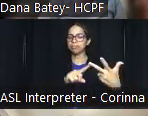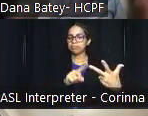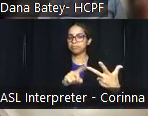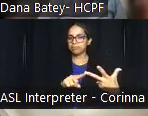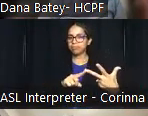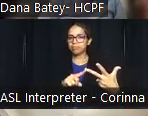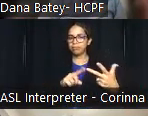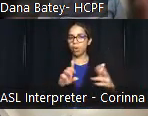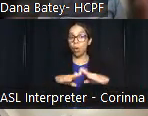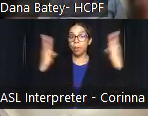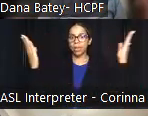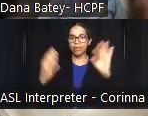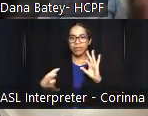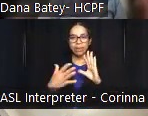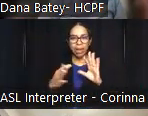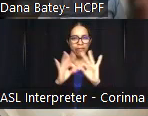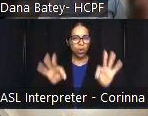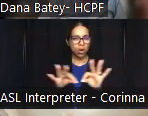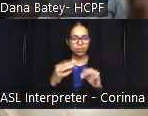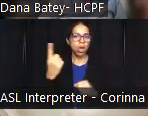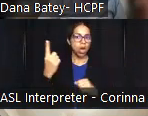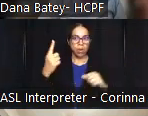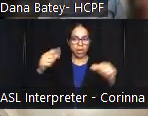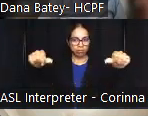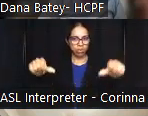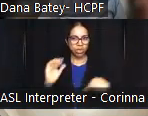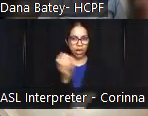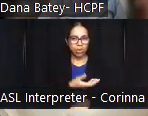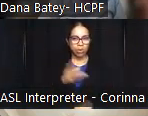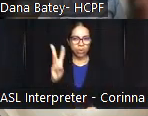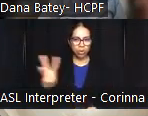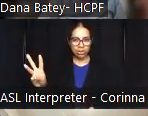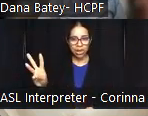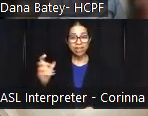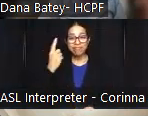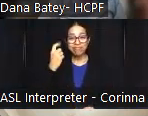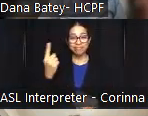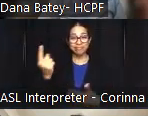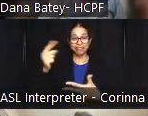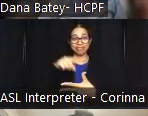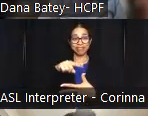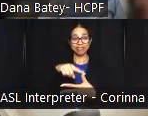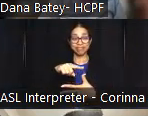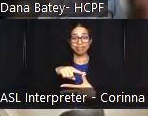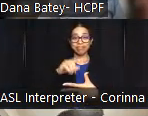is always available on our website. This concept paper survey will close at the end of October.